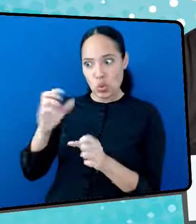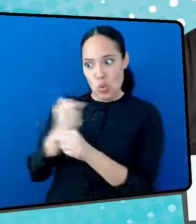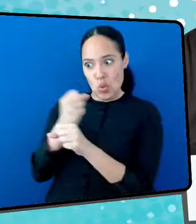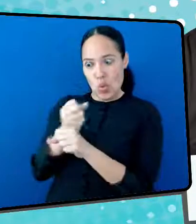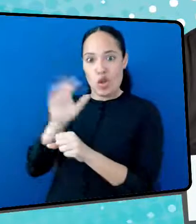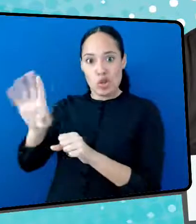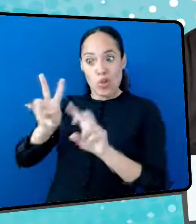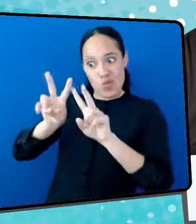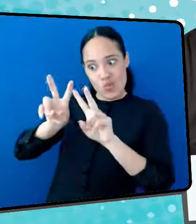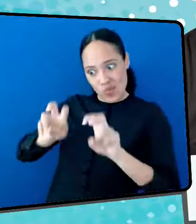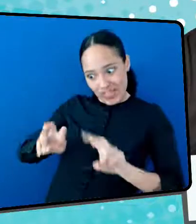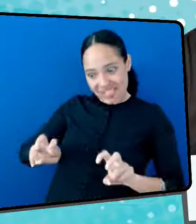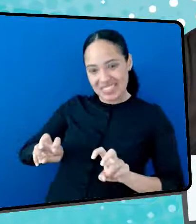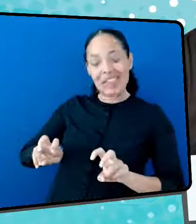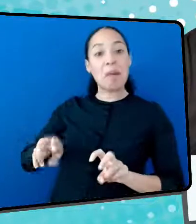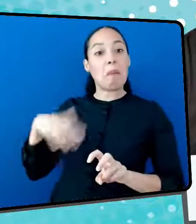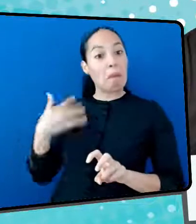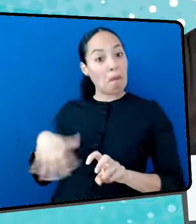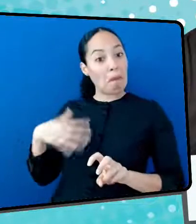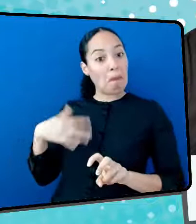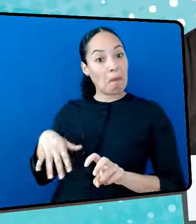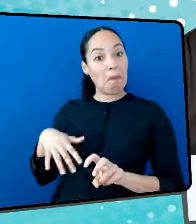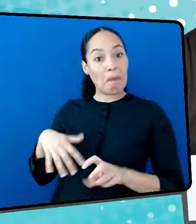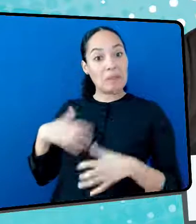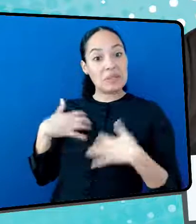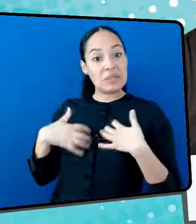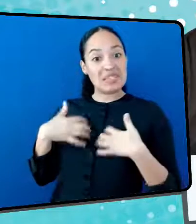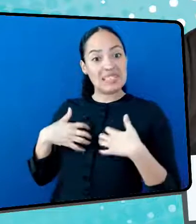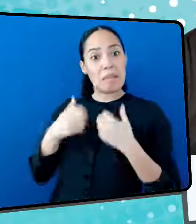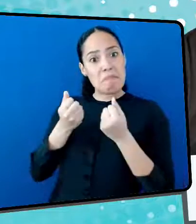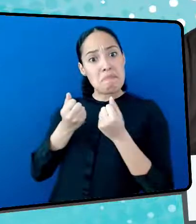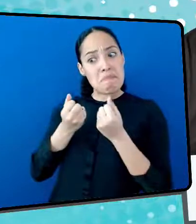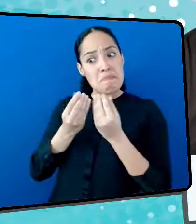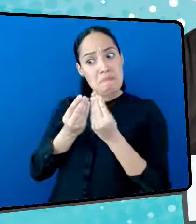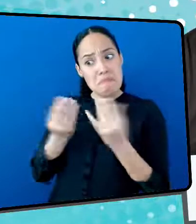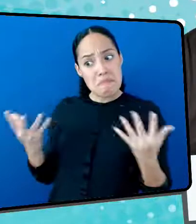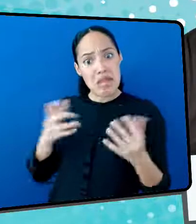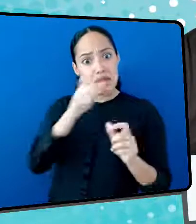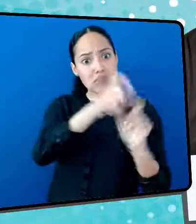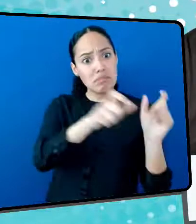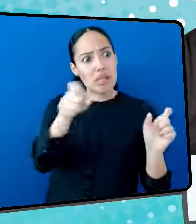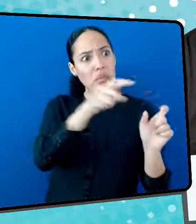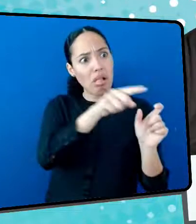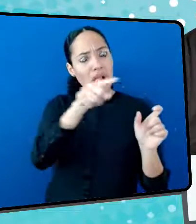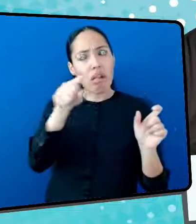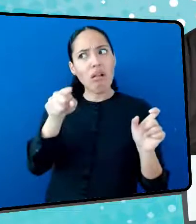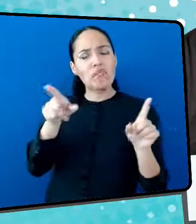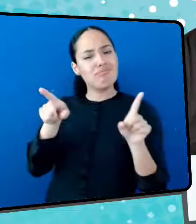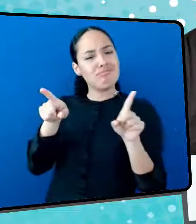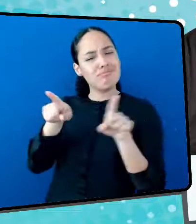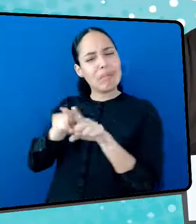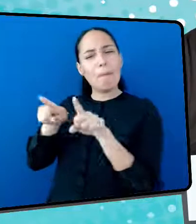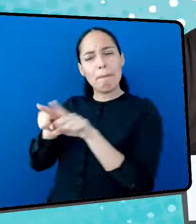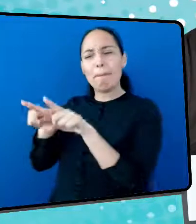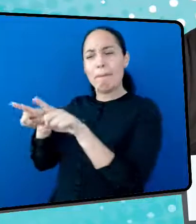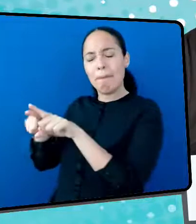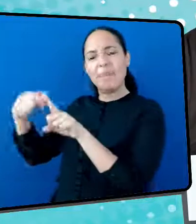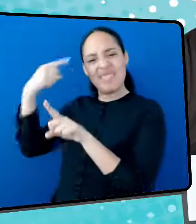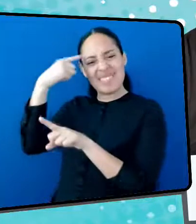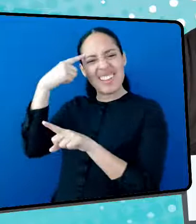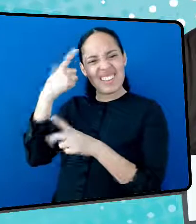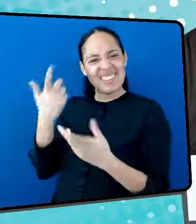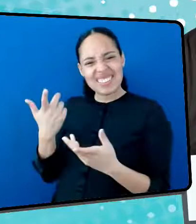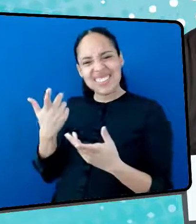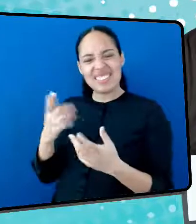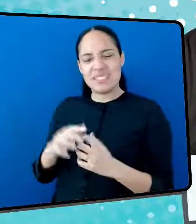hearing that from a lot of people. That response to that question has been something that's quite frequent.